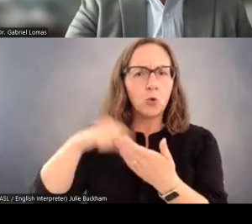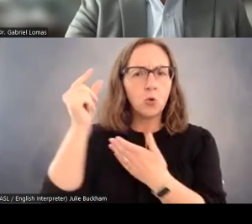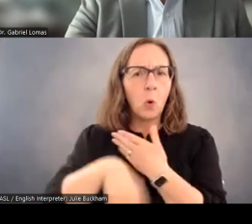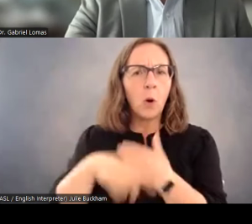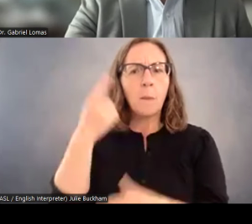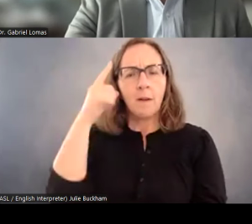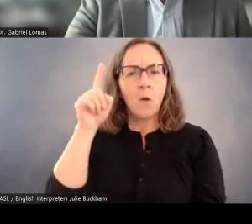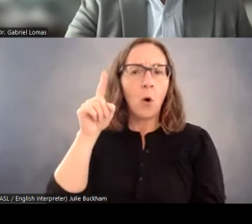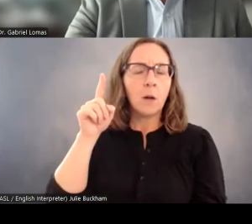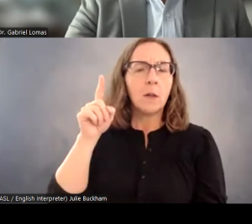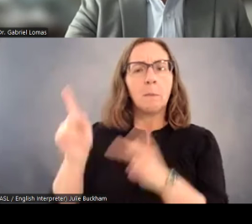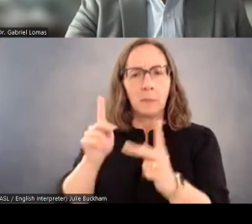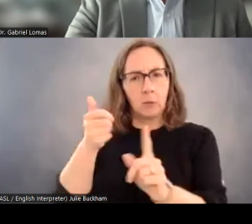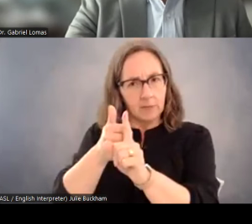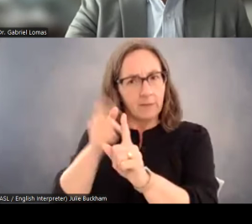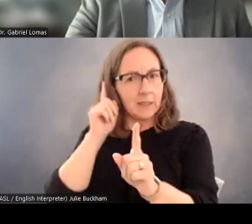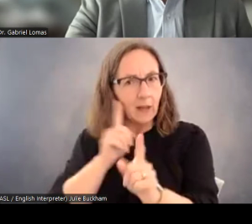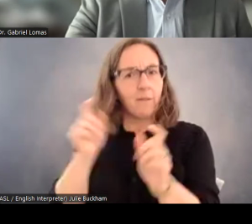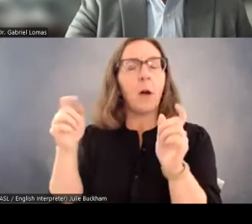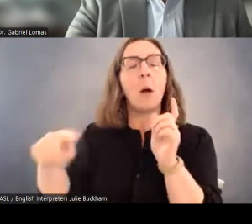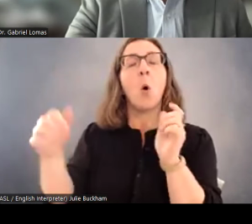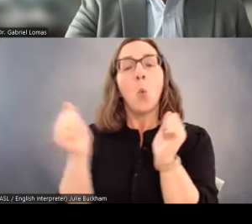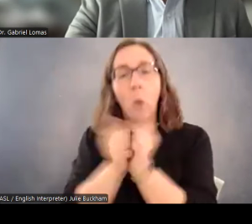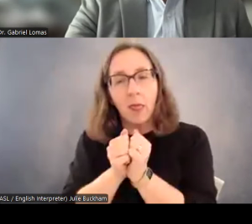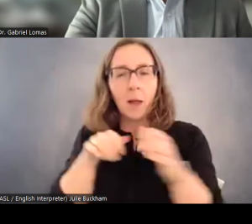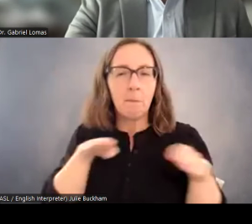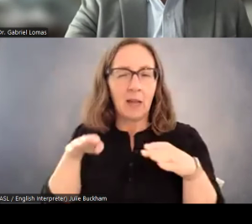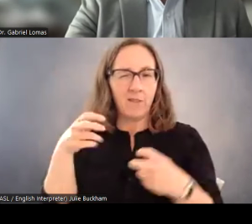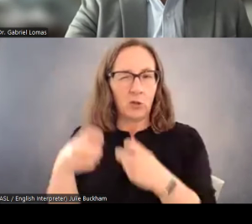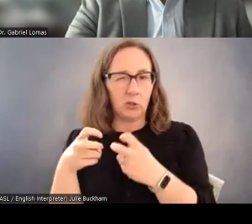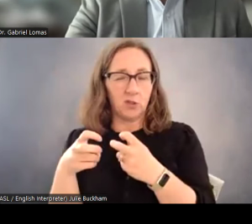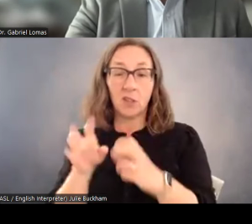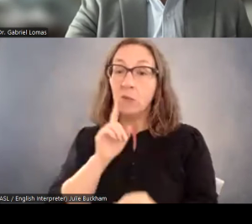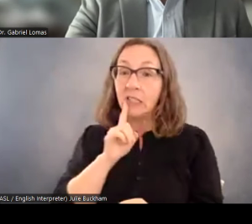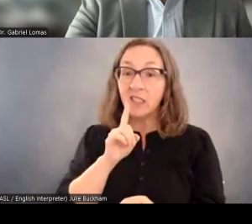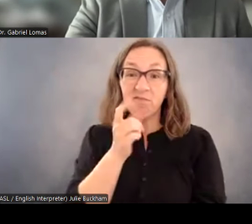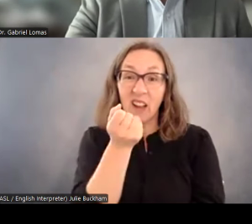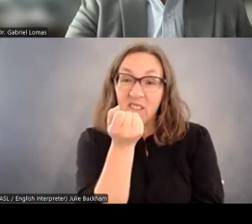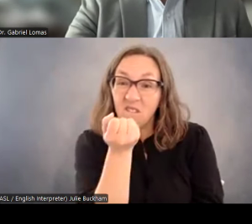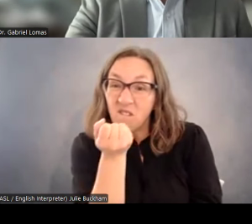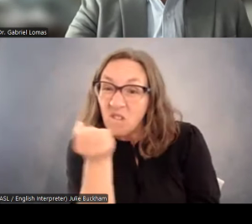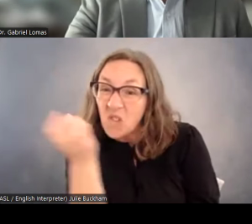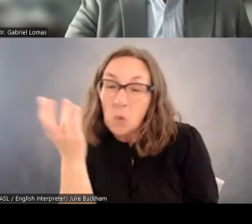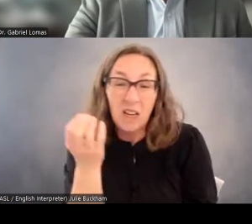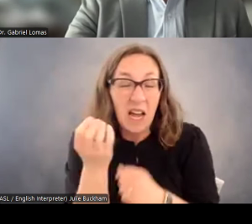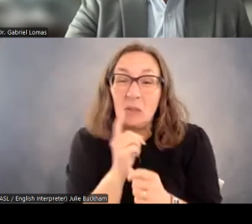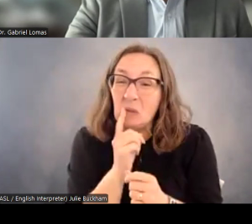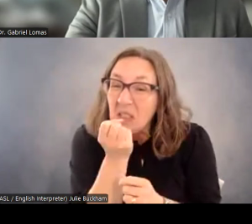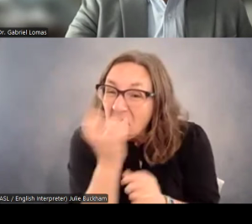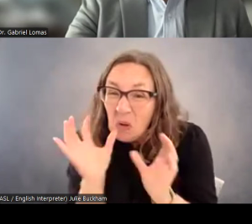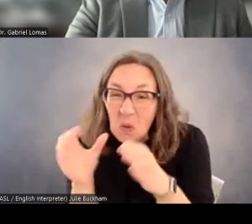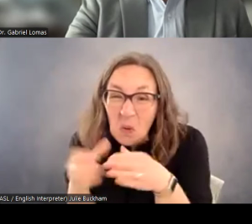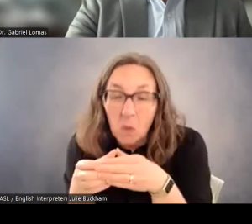deaf with behavioral issues. There are very few programs to this day that are available if you are working with